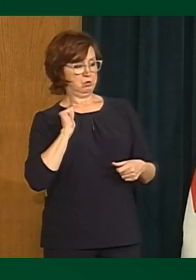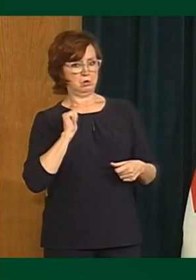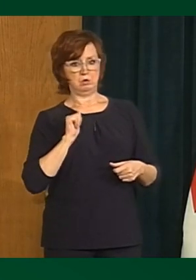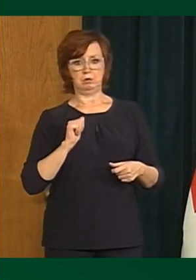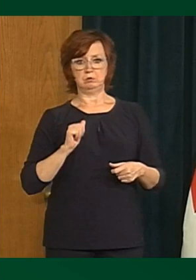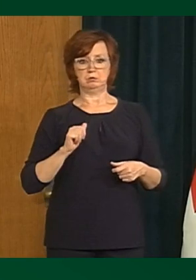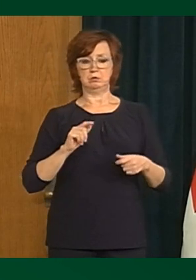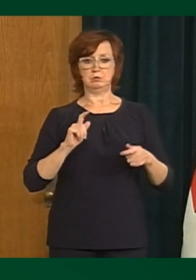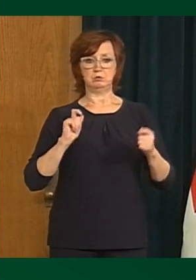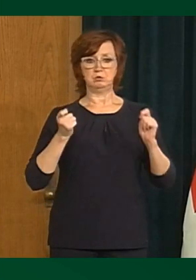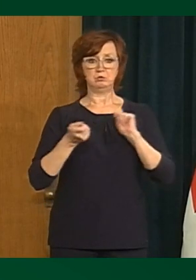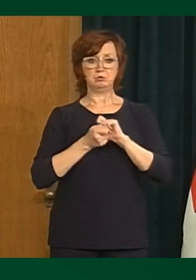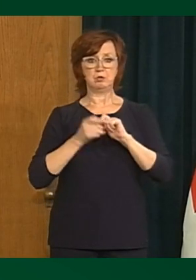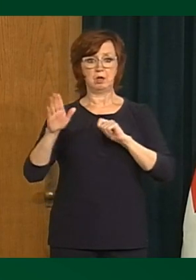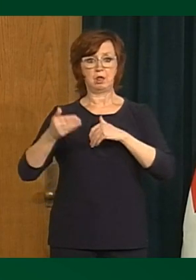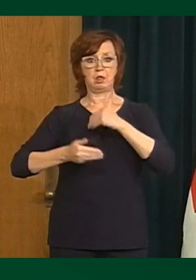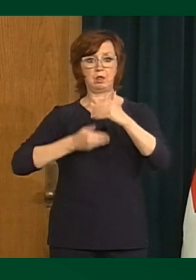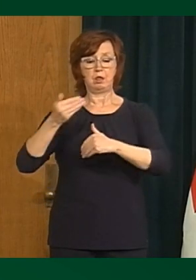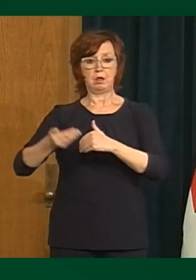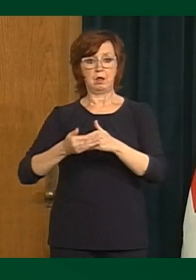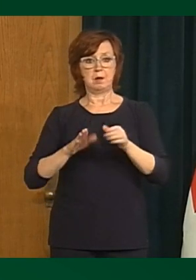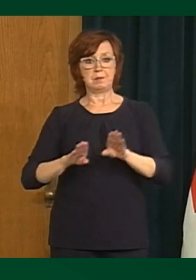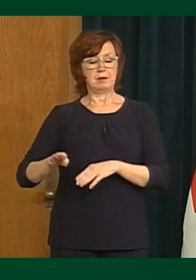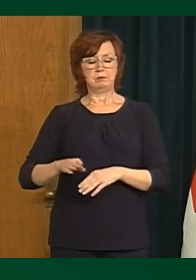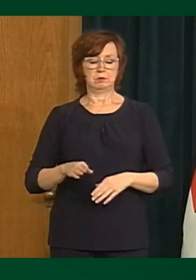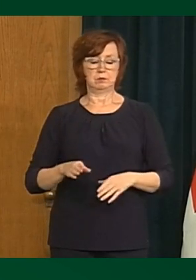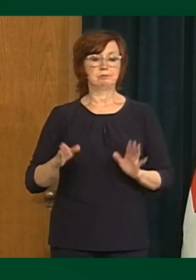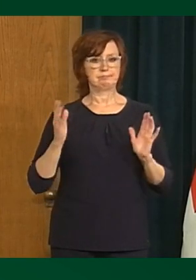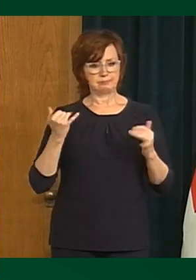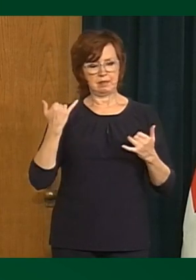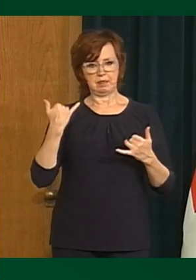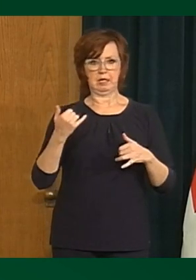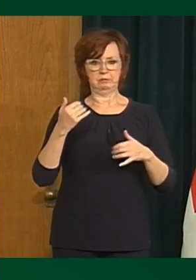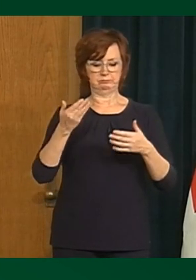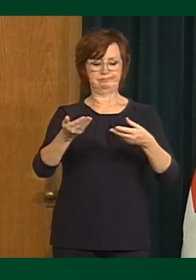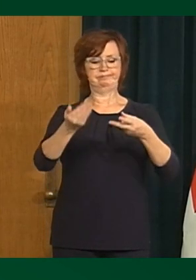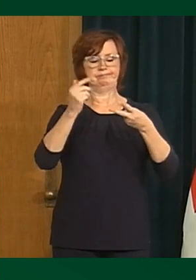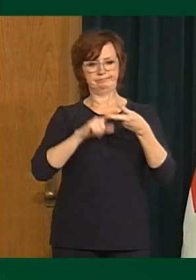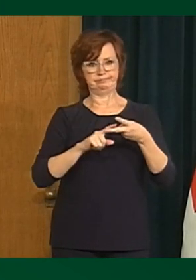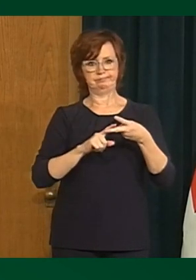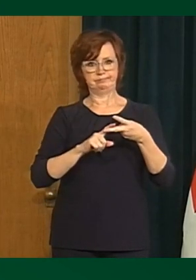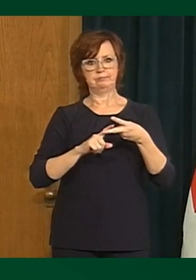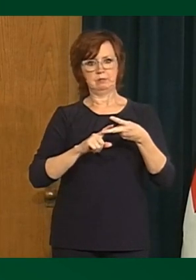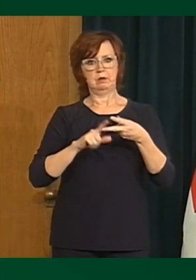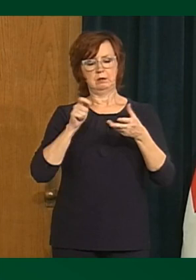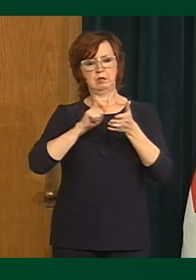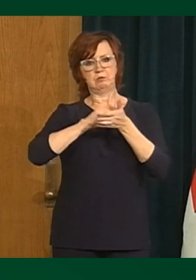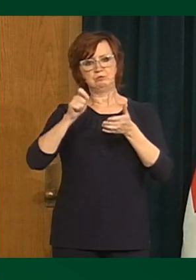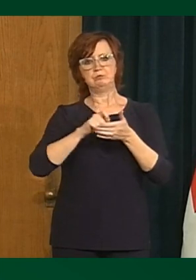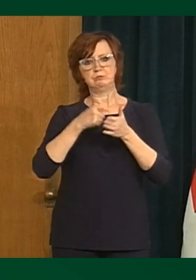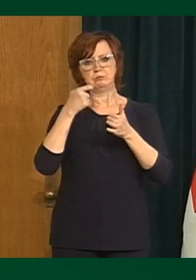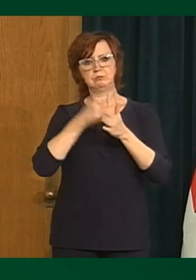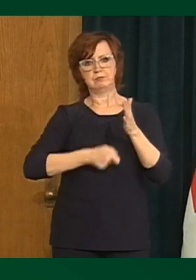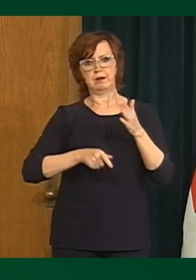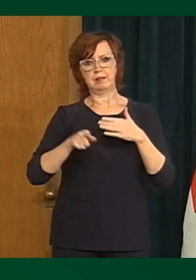then there is the opportunity to administer fines